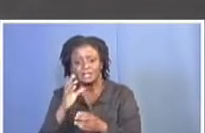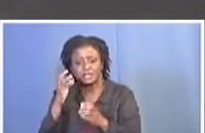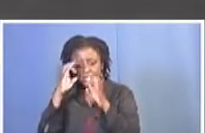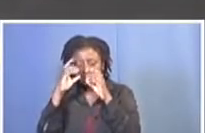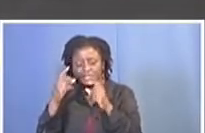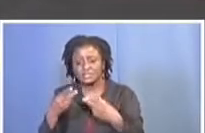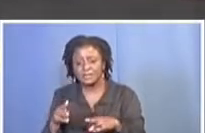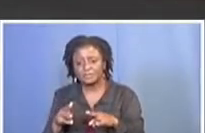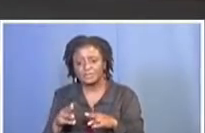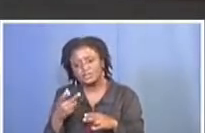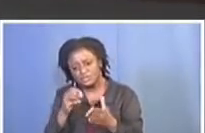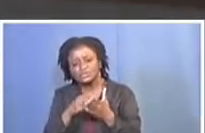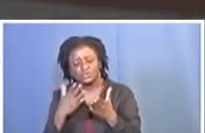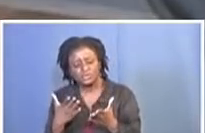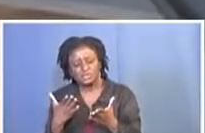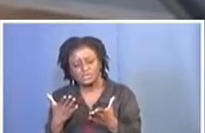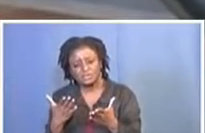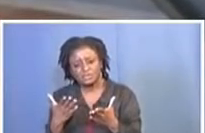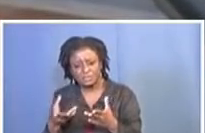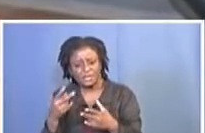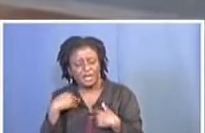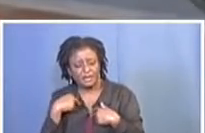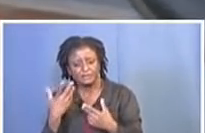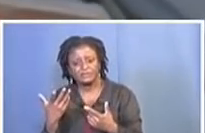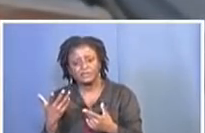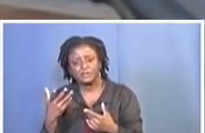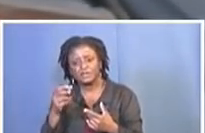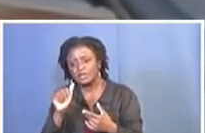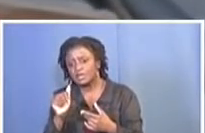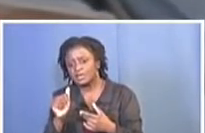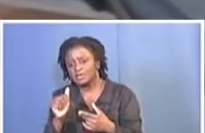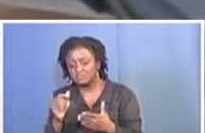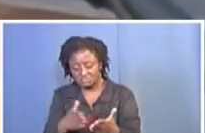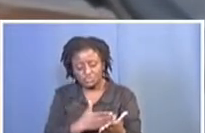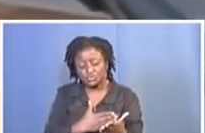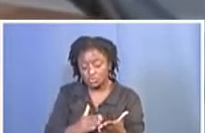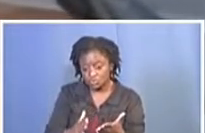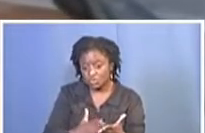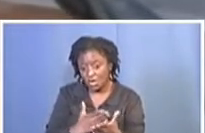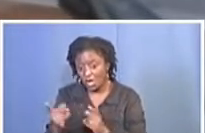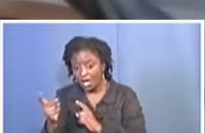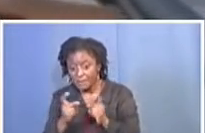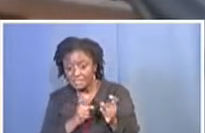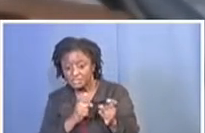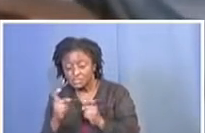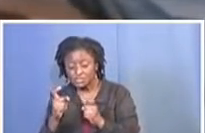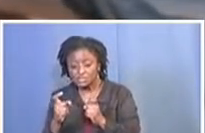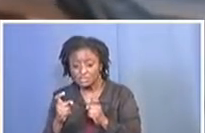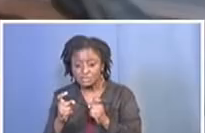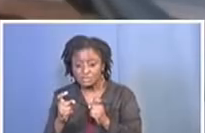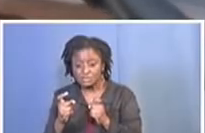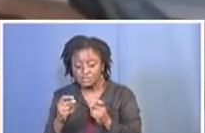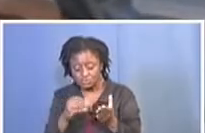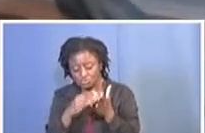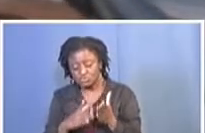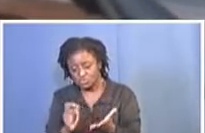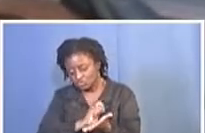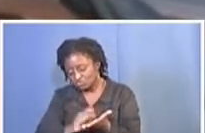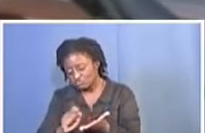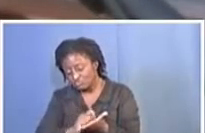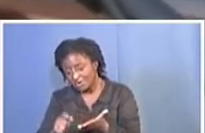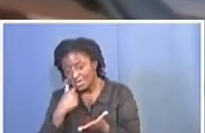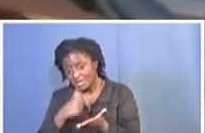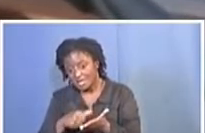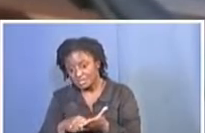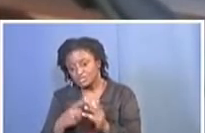Well, the students, of course, we have a song competition. We have the students writing letters, of course, to